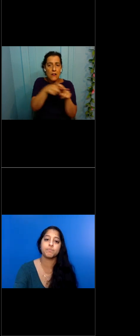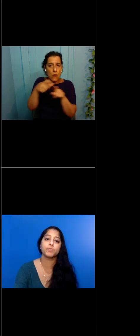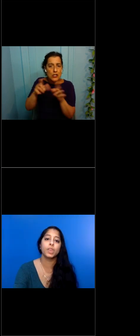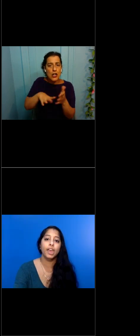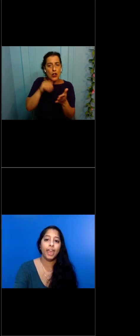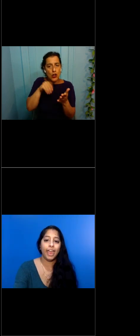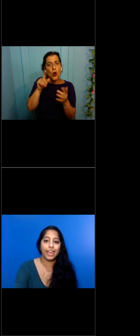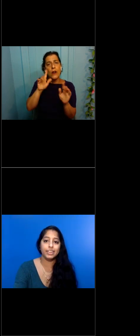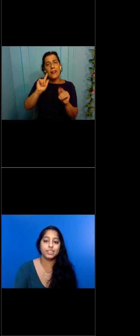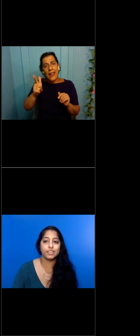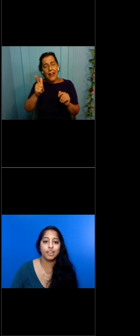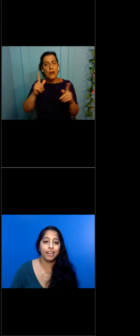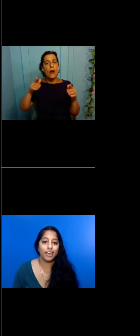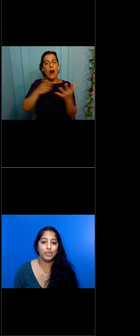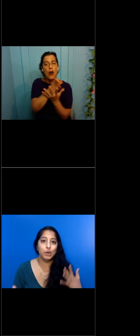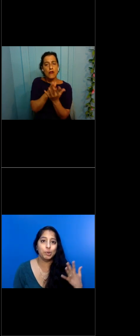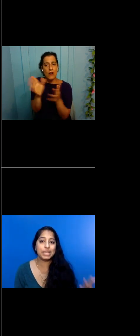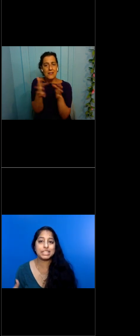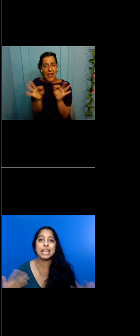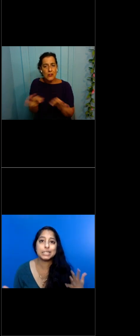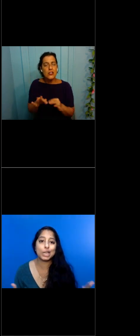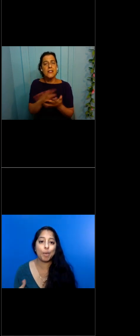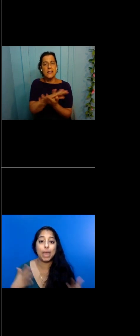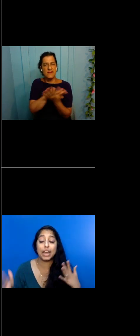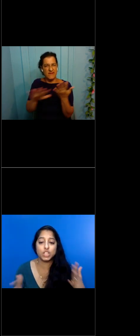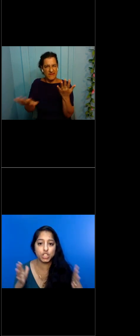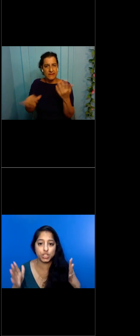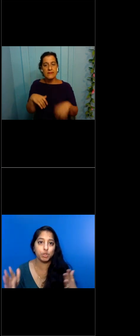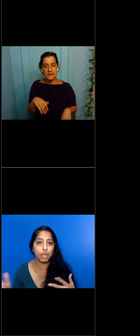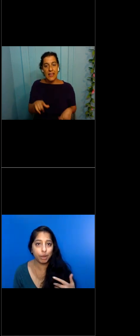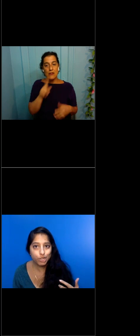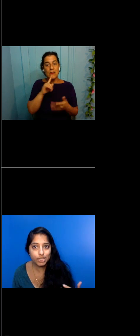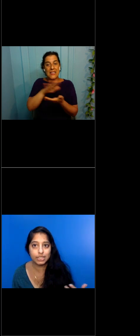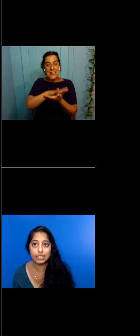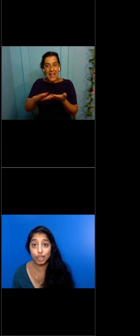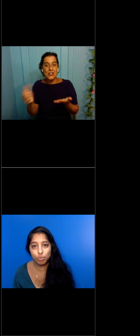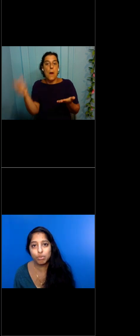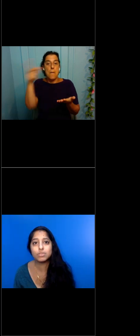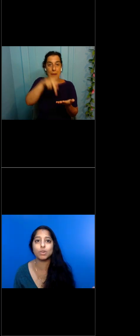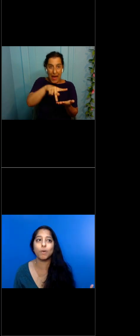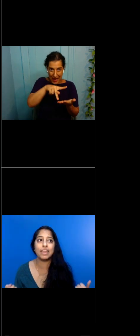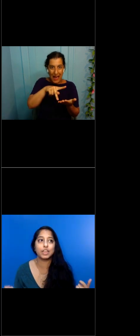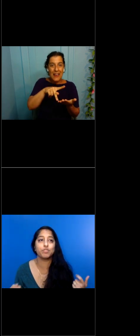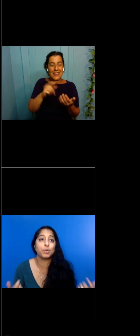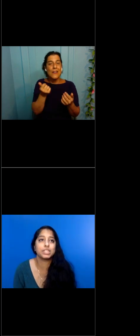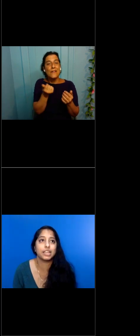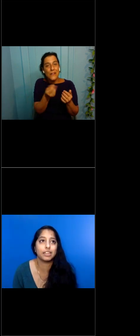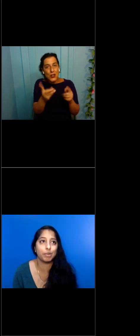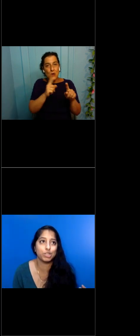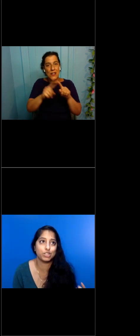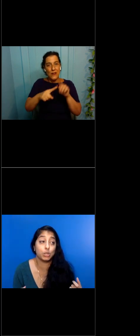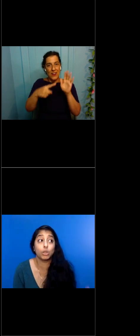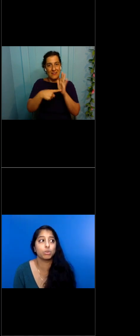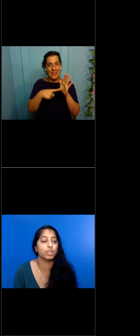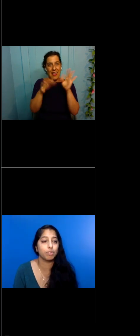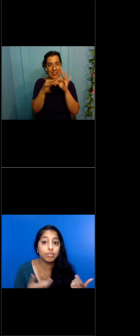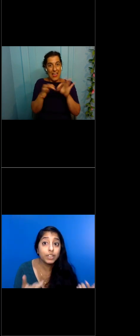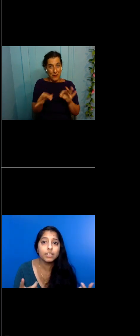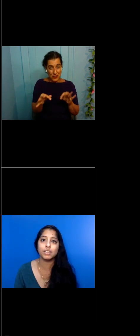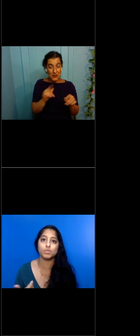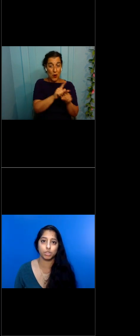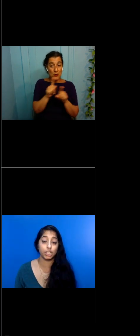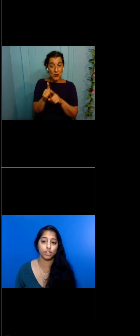on. And, you know, it's nice to come back to just a few languages as examples. So I think focusing on languages that are